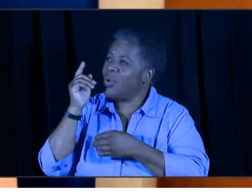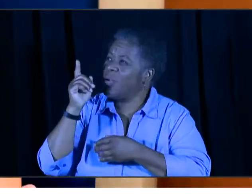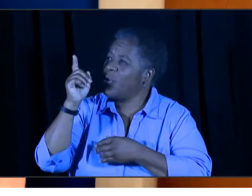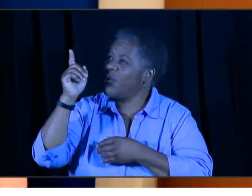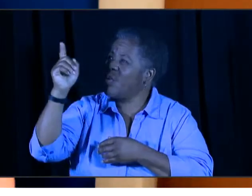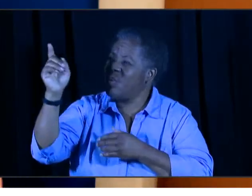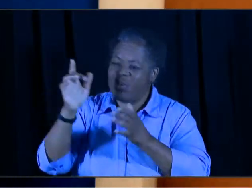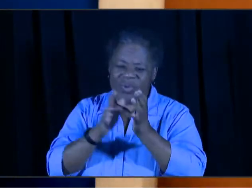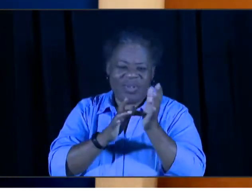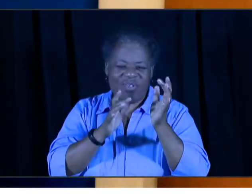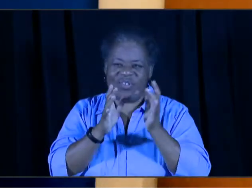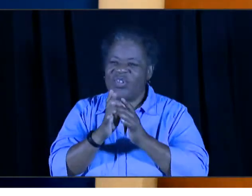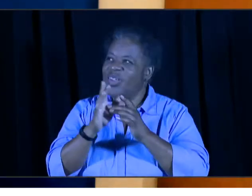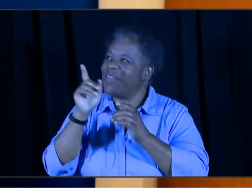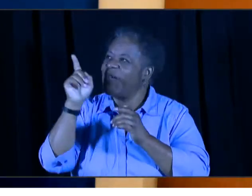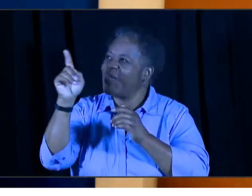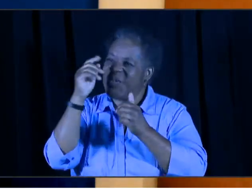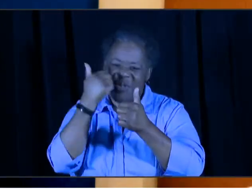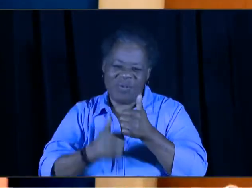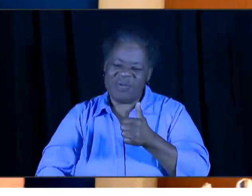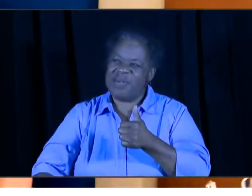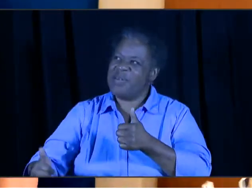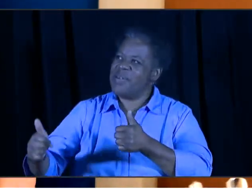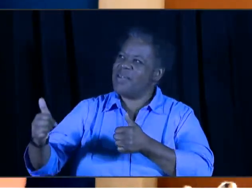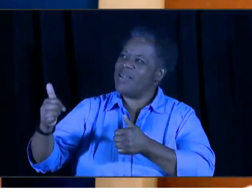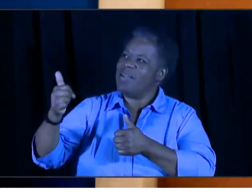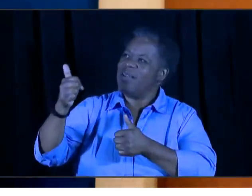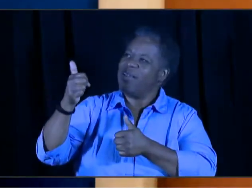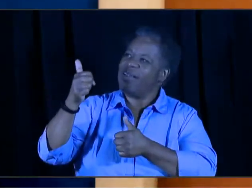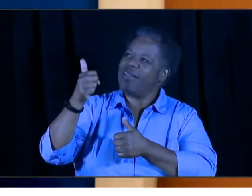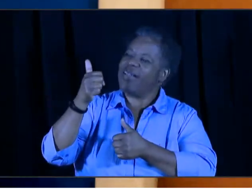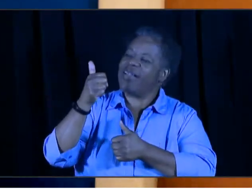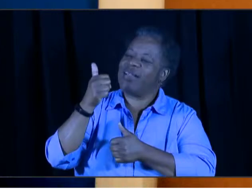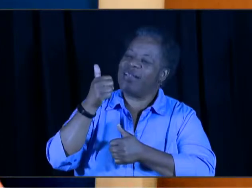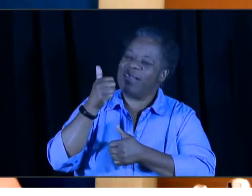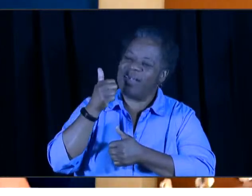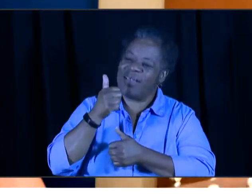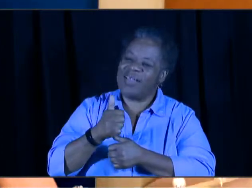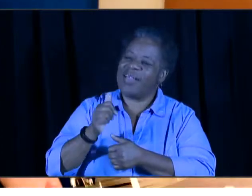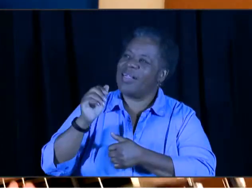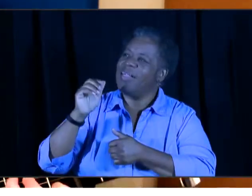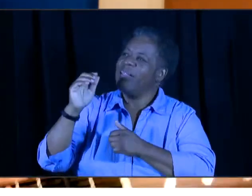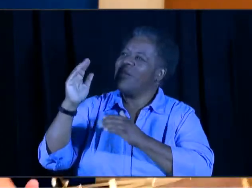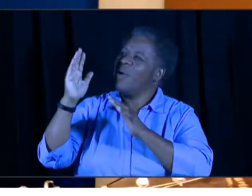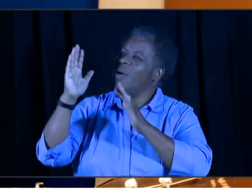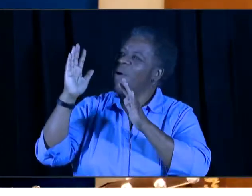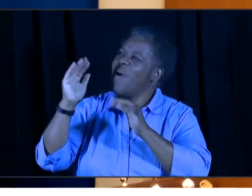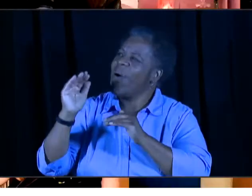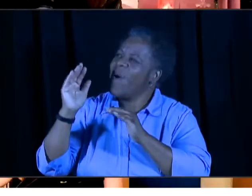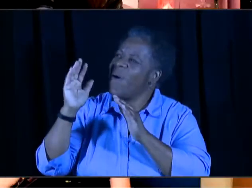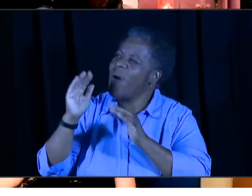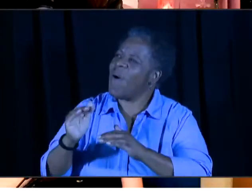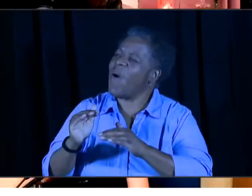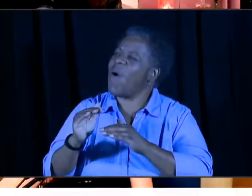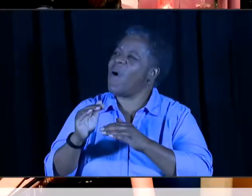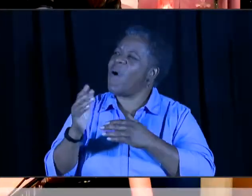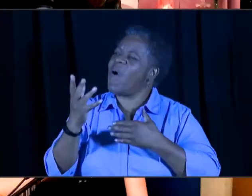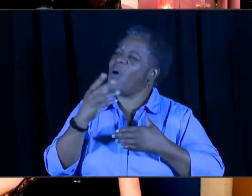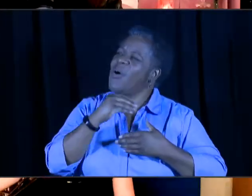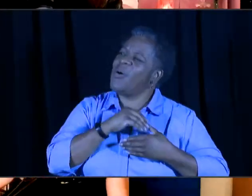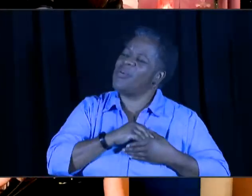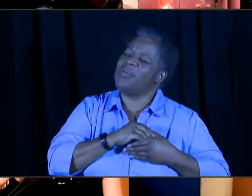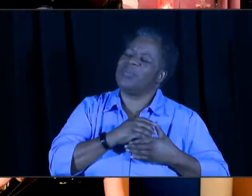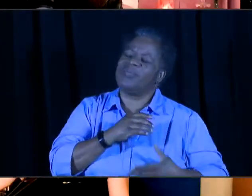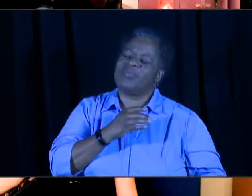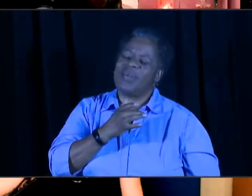one beside you. Forever the hope in my